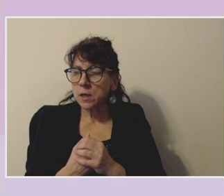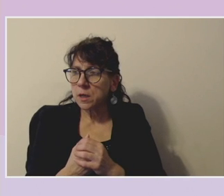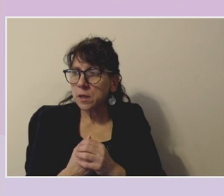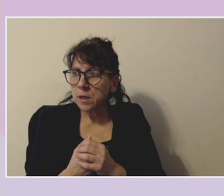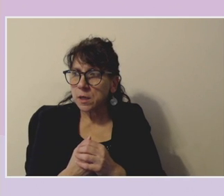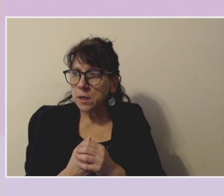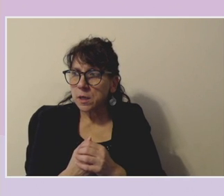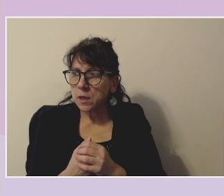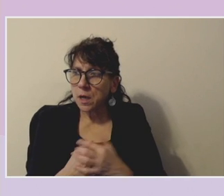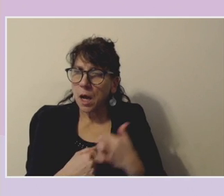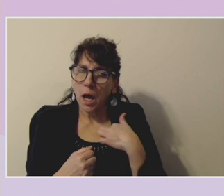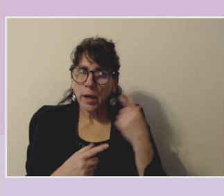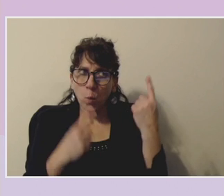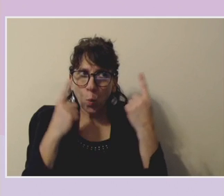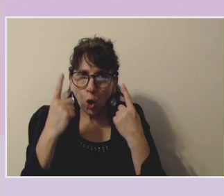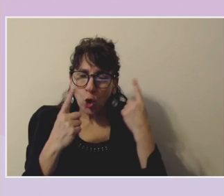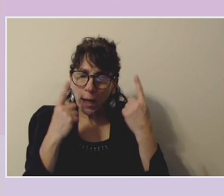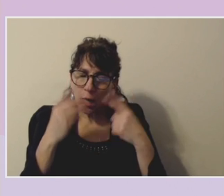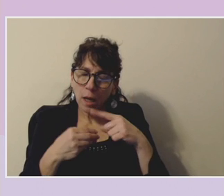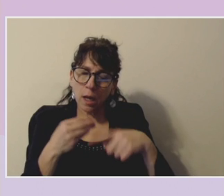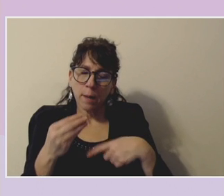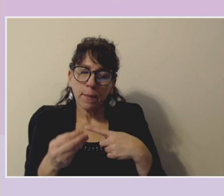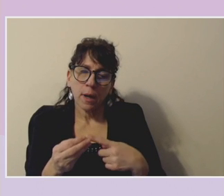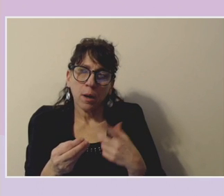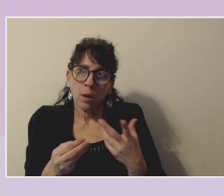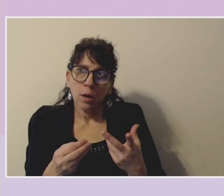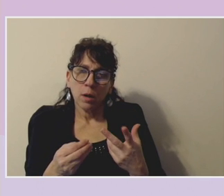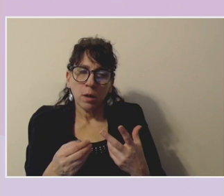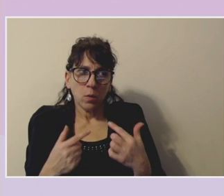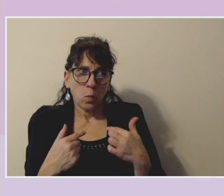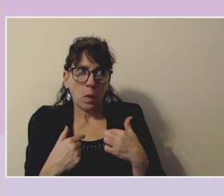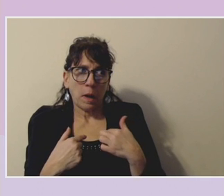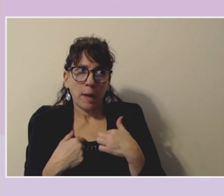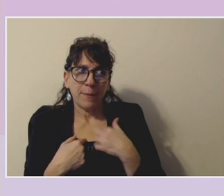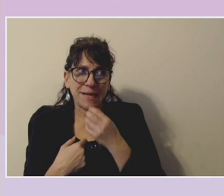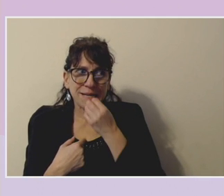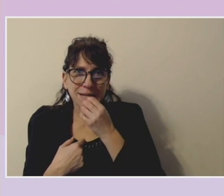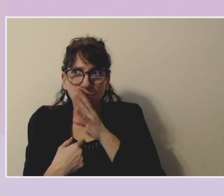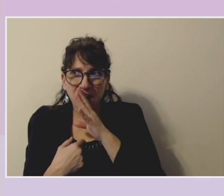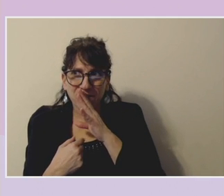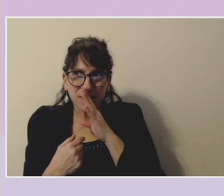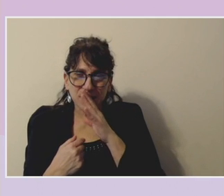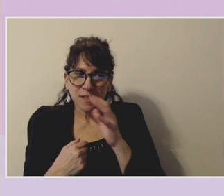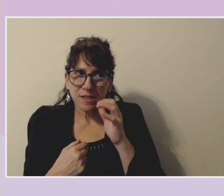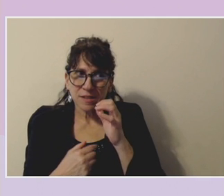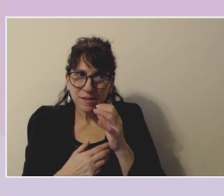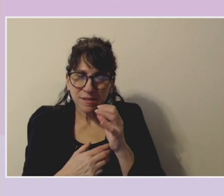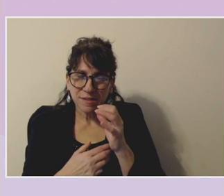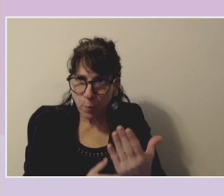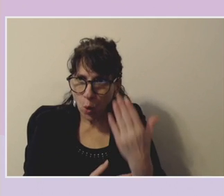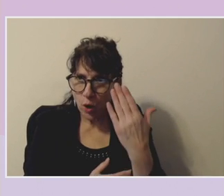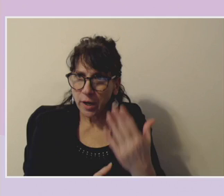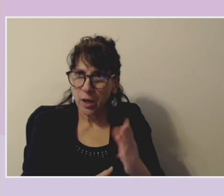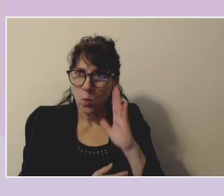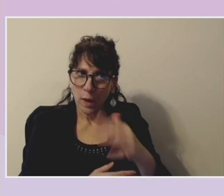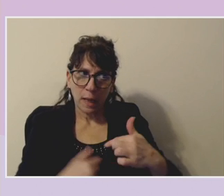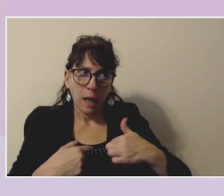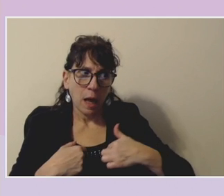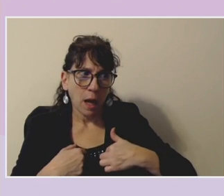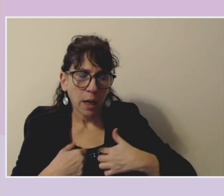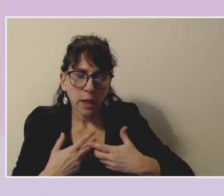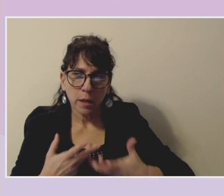I worry about you know, am I going to get breakfast in the morning, or am I going to, you